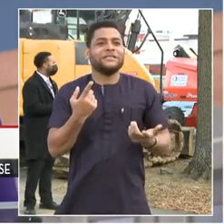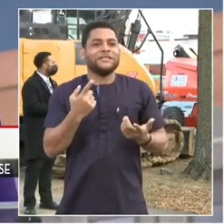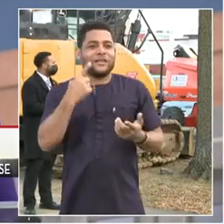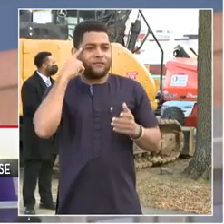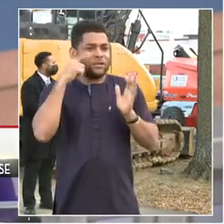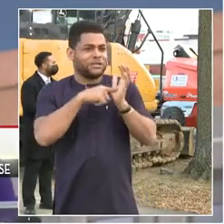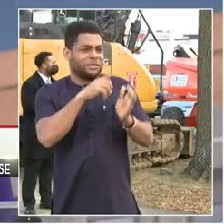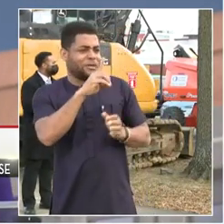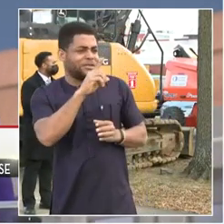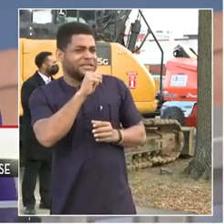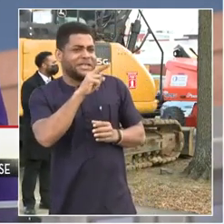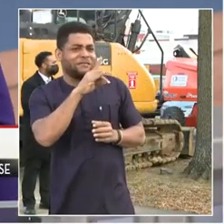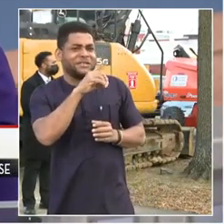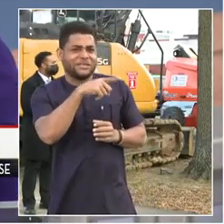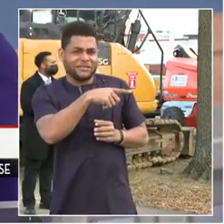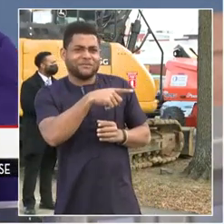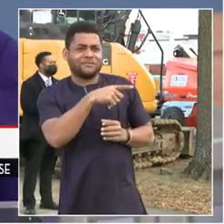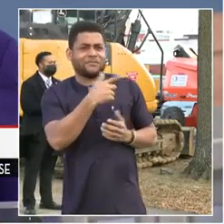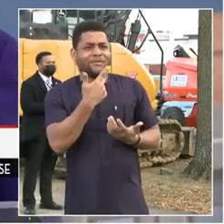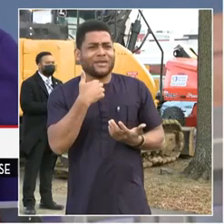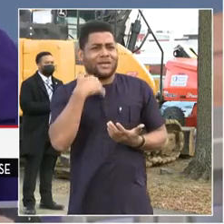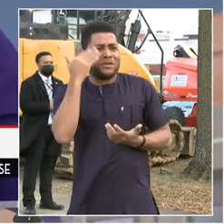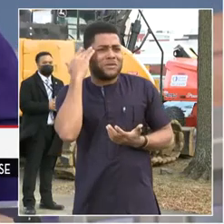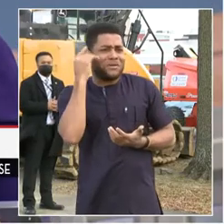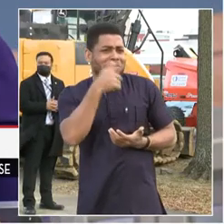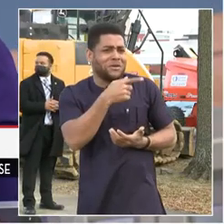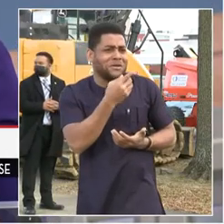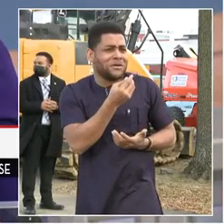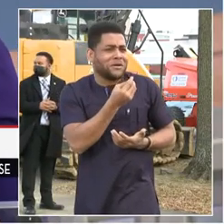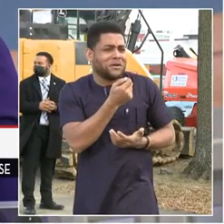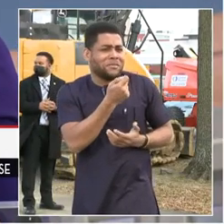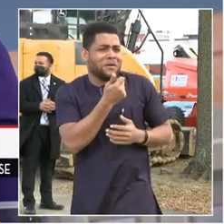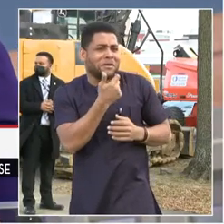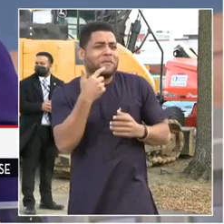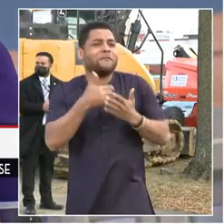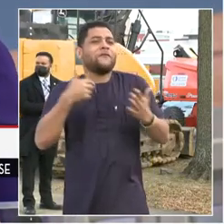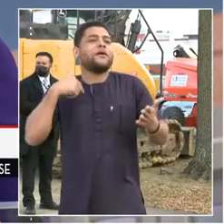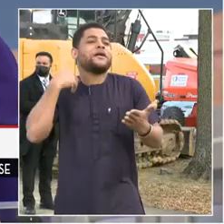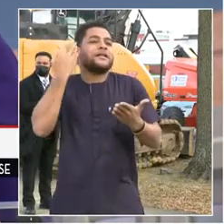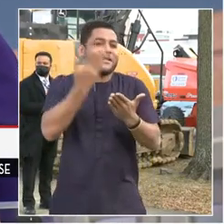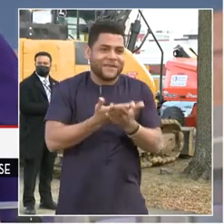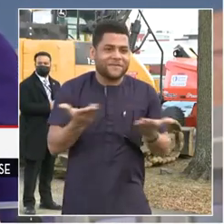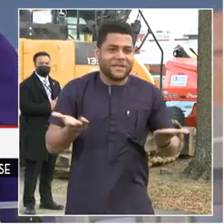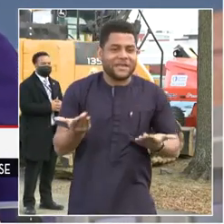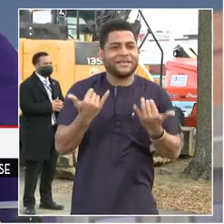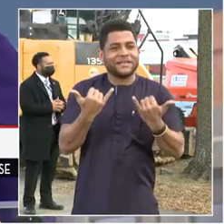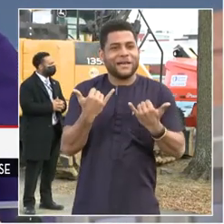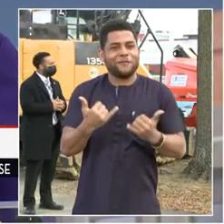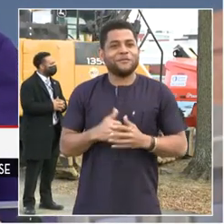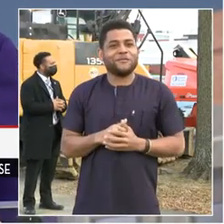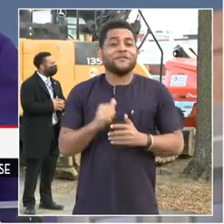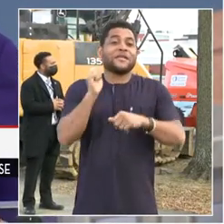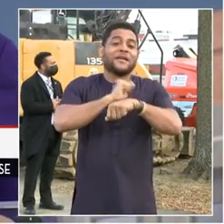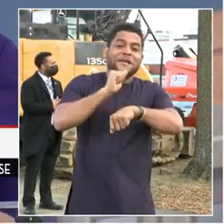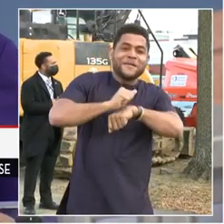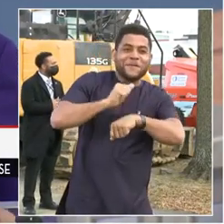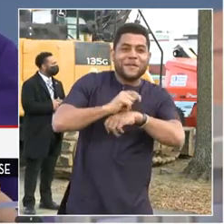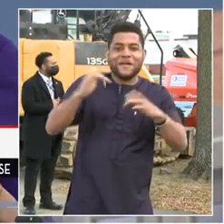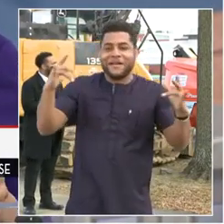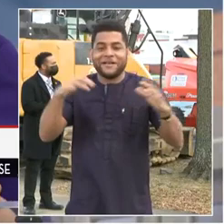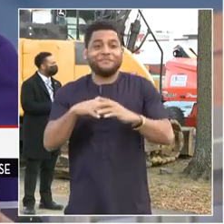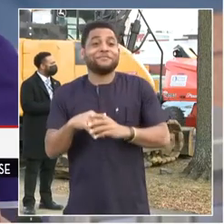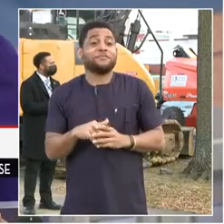who knows a thing or two about getting here today. And Ed and Ann, first things first, let me